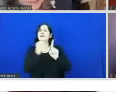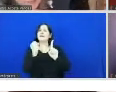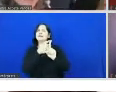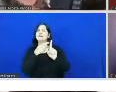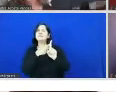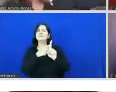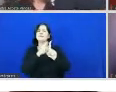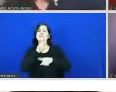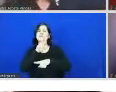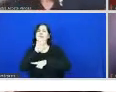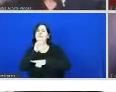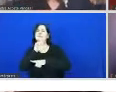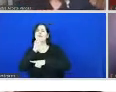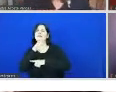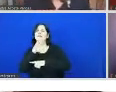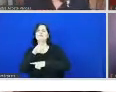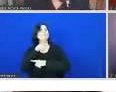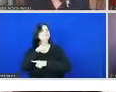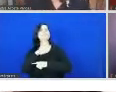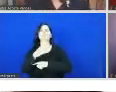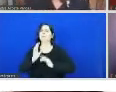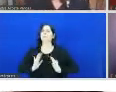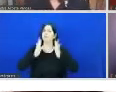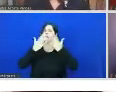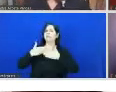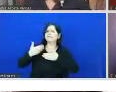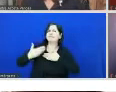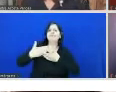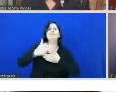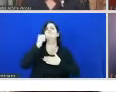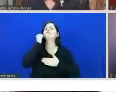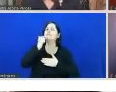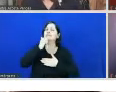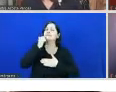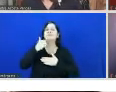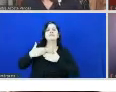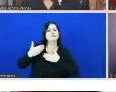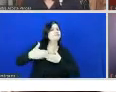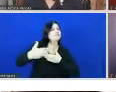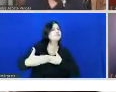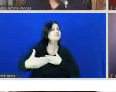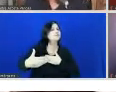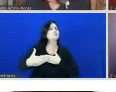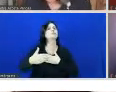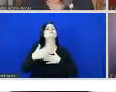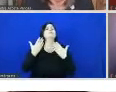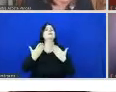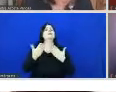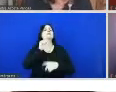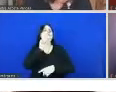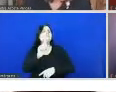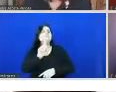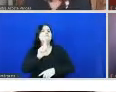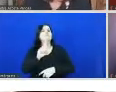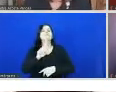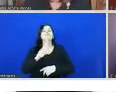and the denial of access to justice. Now, justice for women, including access to justice for breach